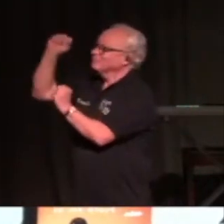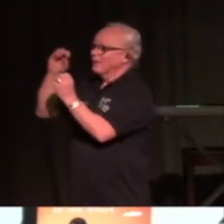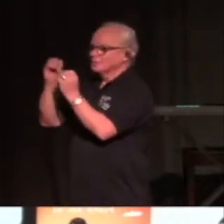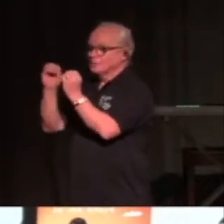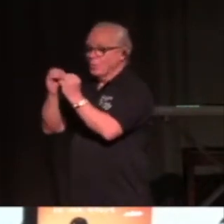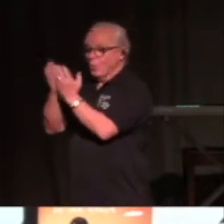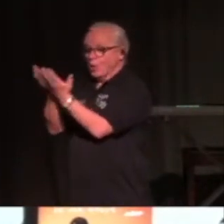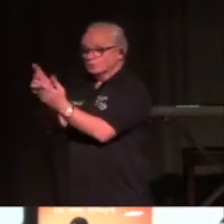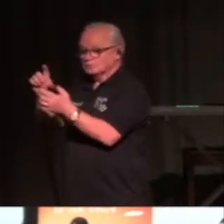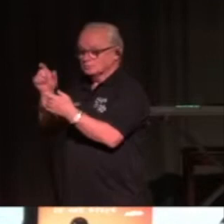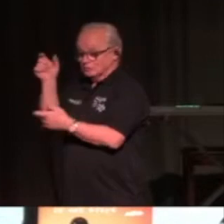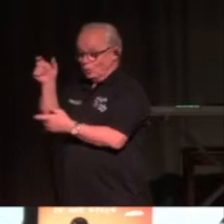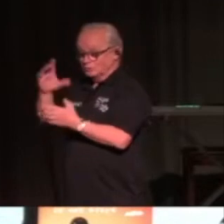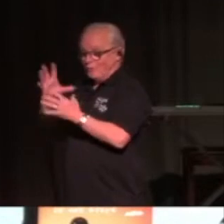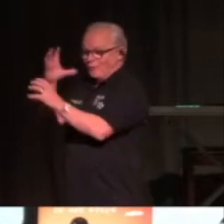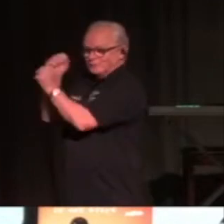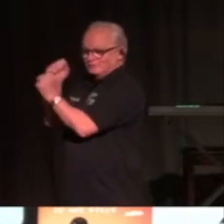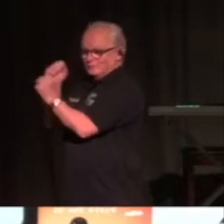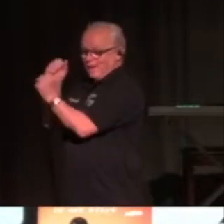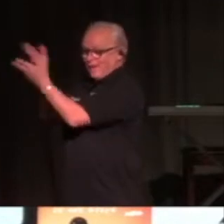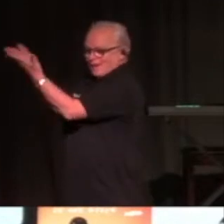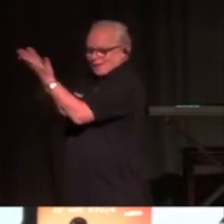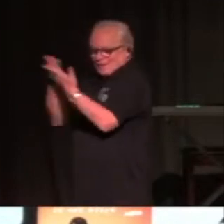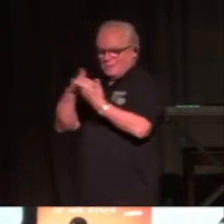peace. Okay, and there was